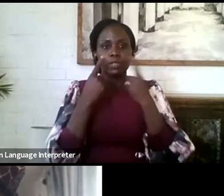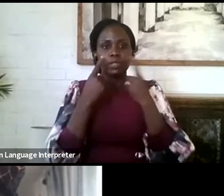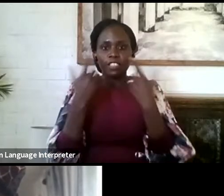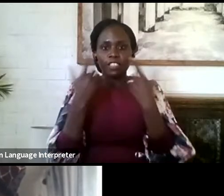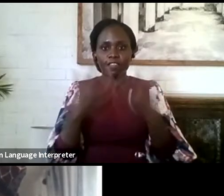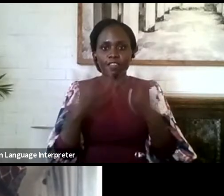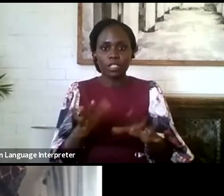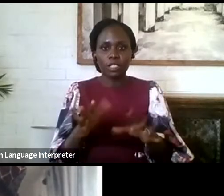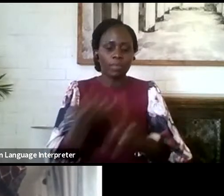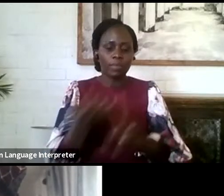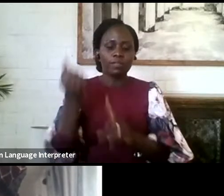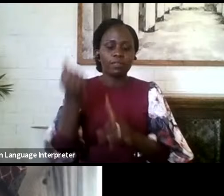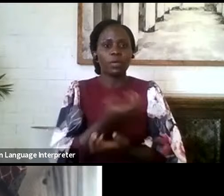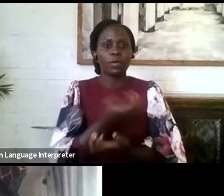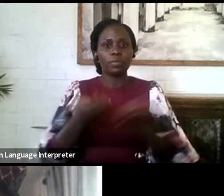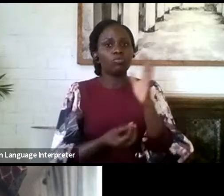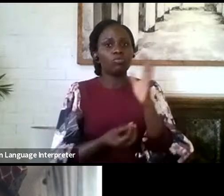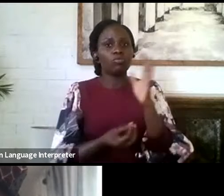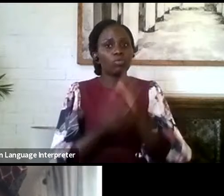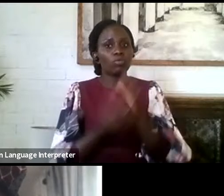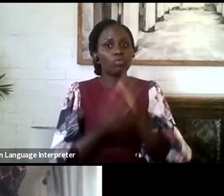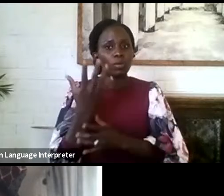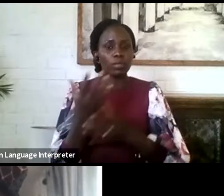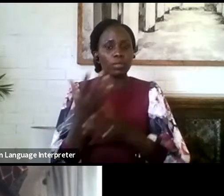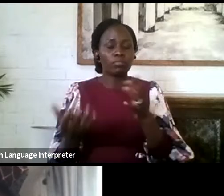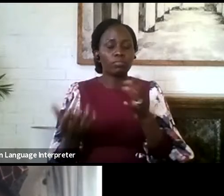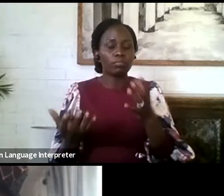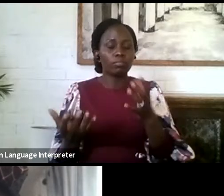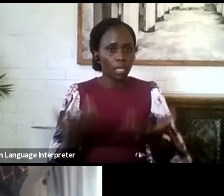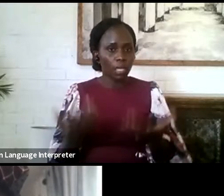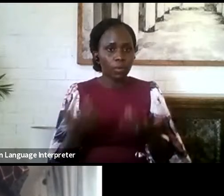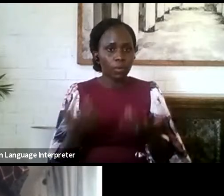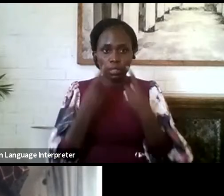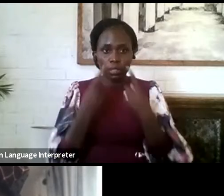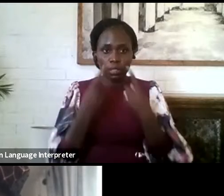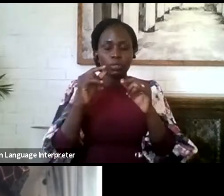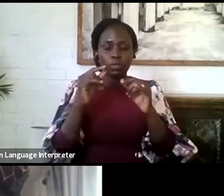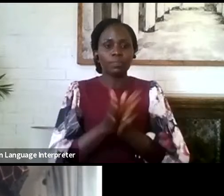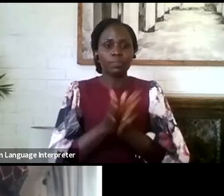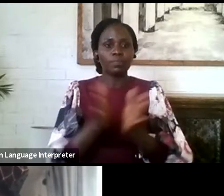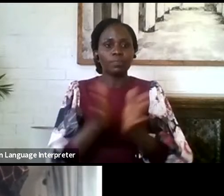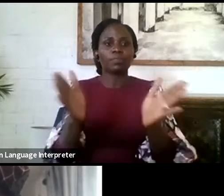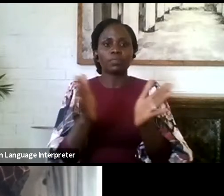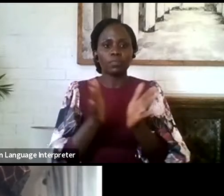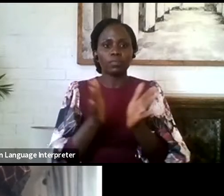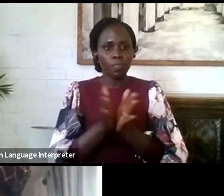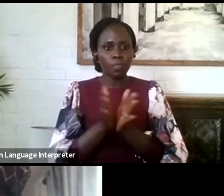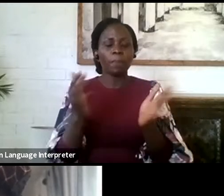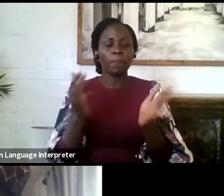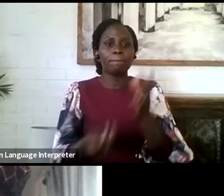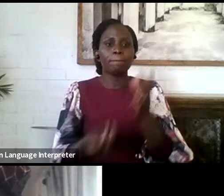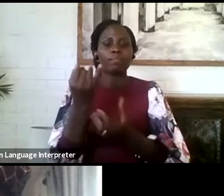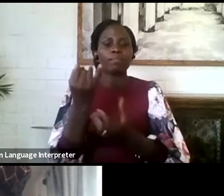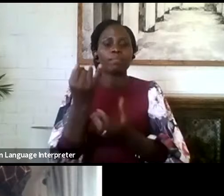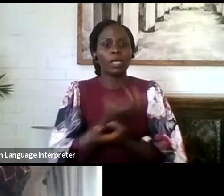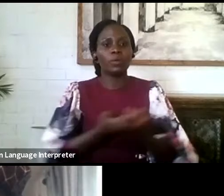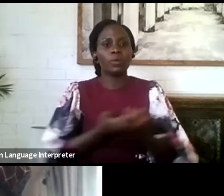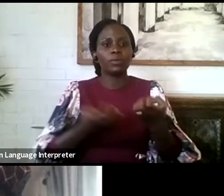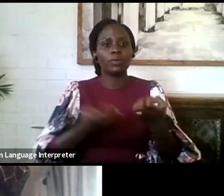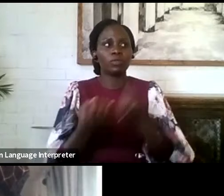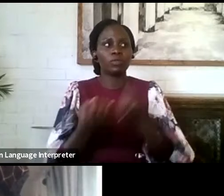estimated that universal digital ID could create economic opportunities to the value of equivalent to 6%